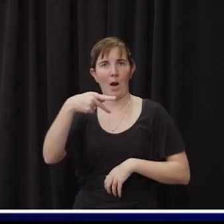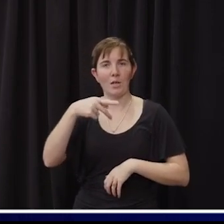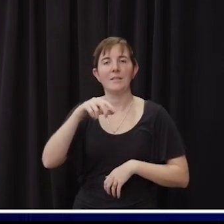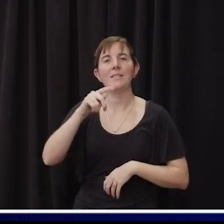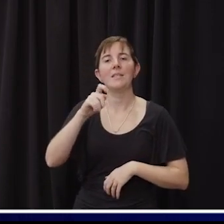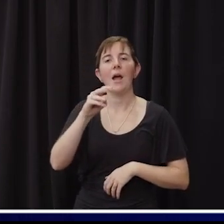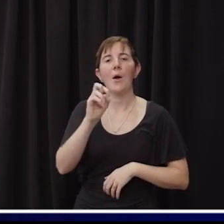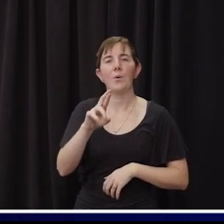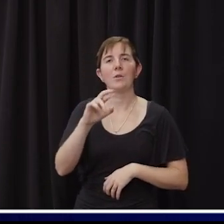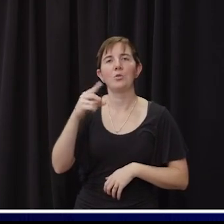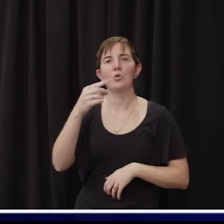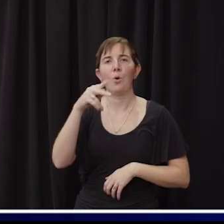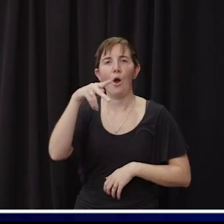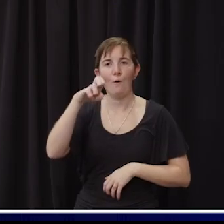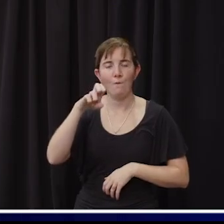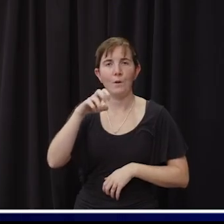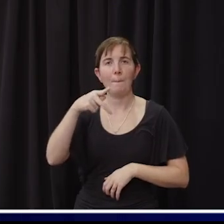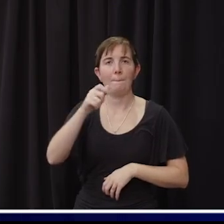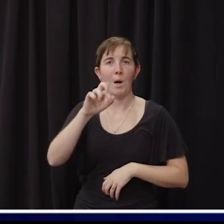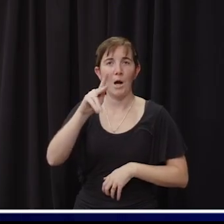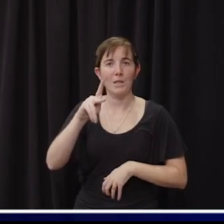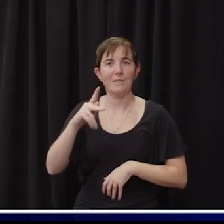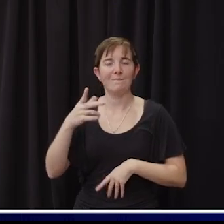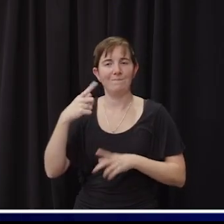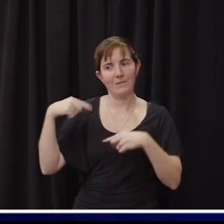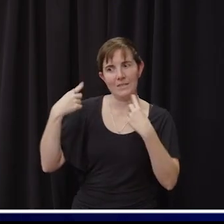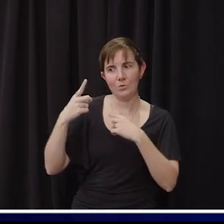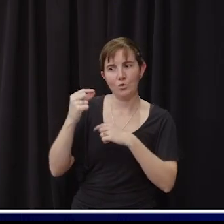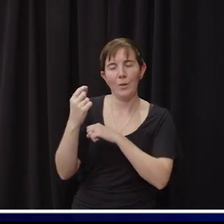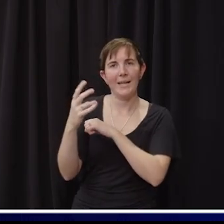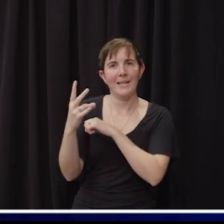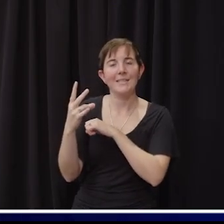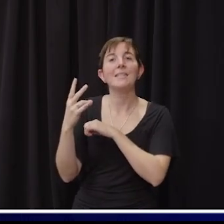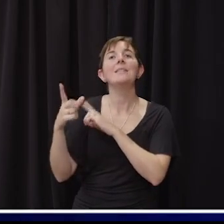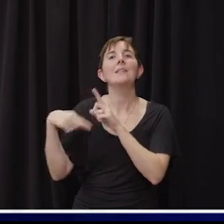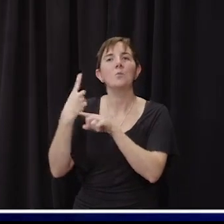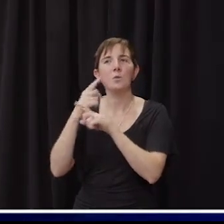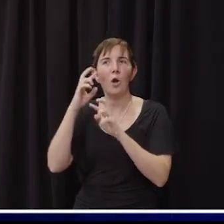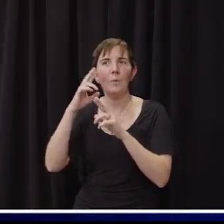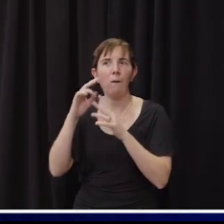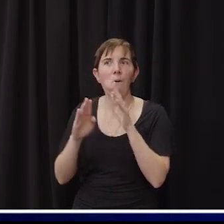as some really exciting future projects that we hope will be coming online.